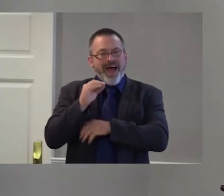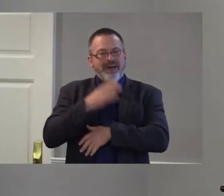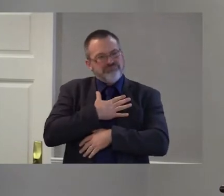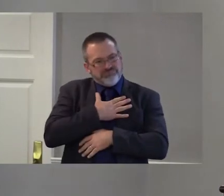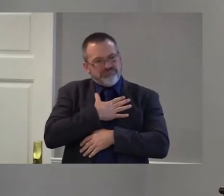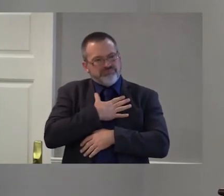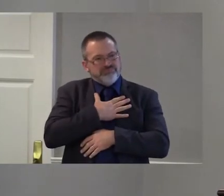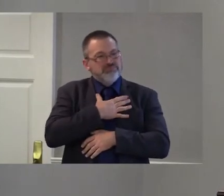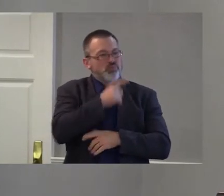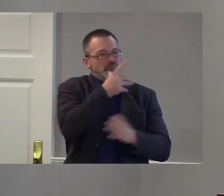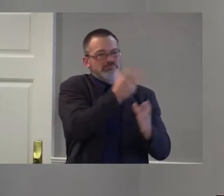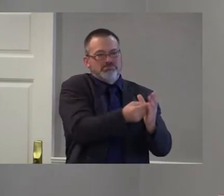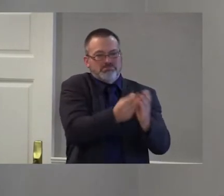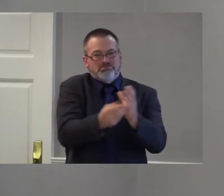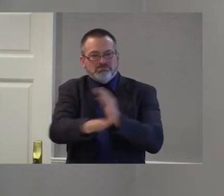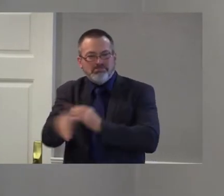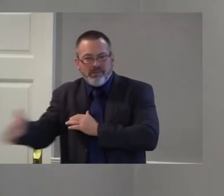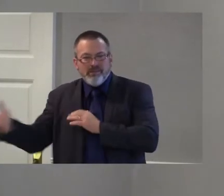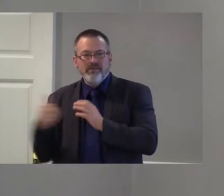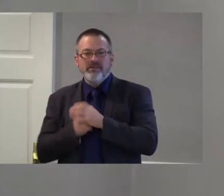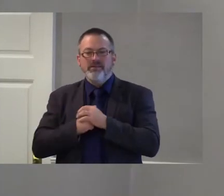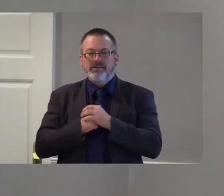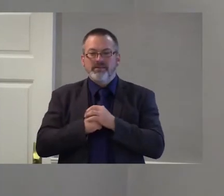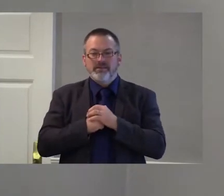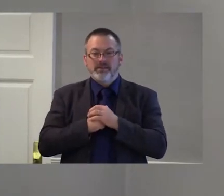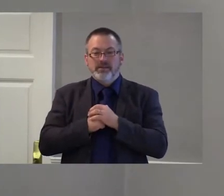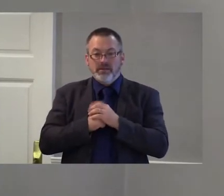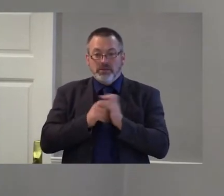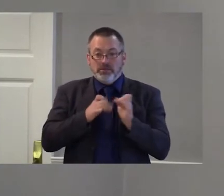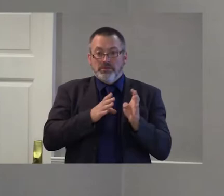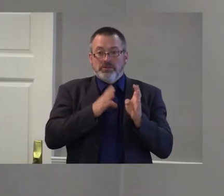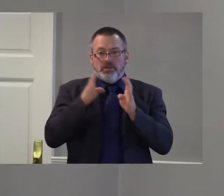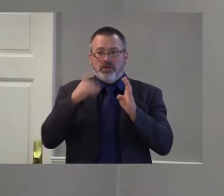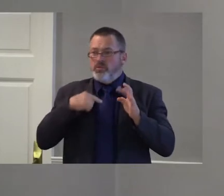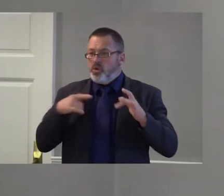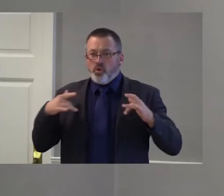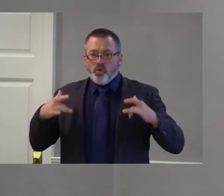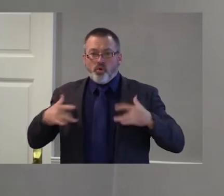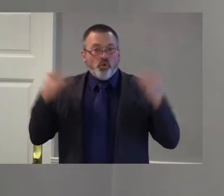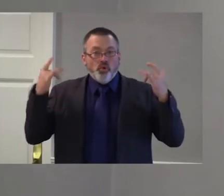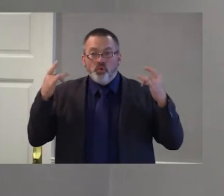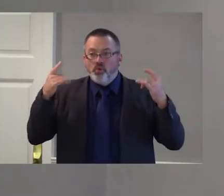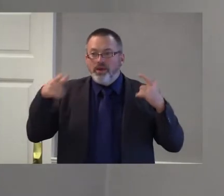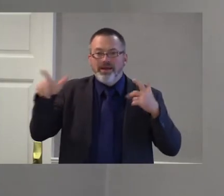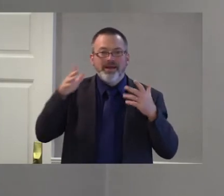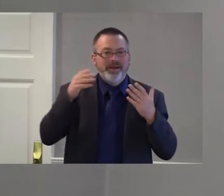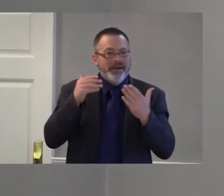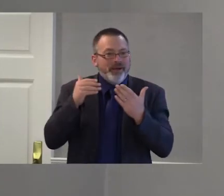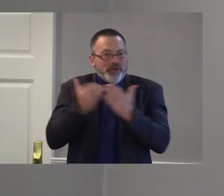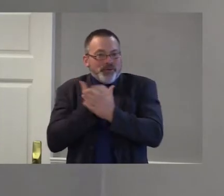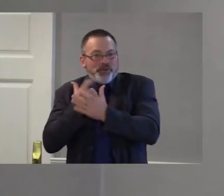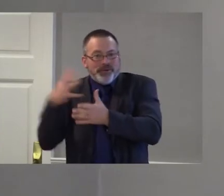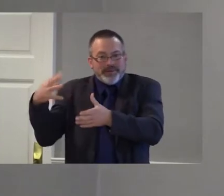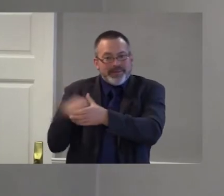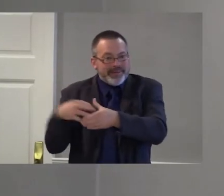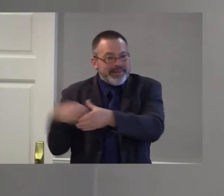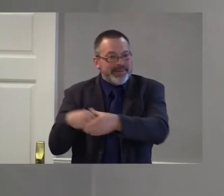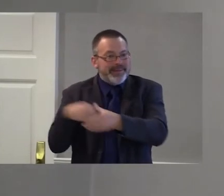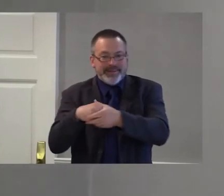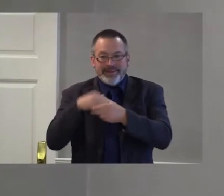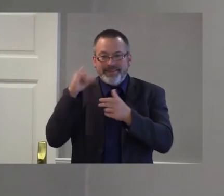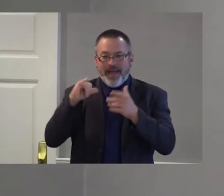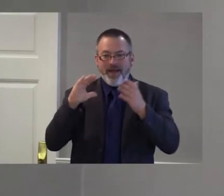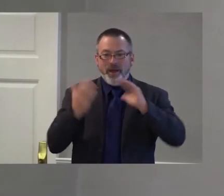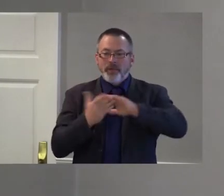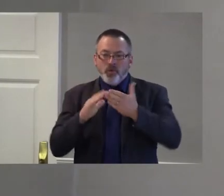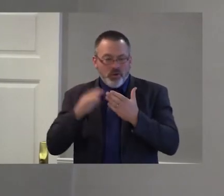truly excited to celebrate the young people in our movement who will continue to push us to fully realize disability